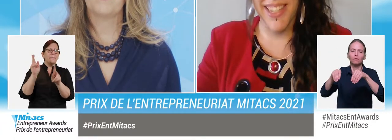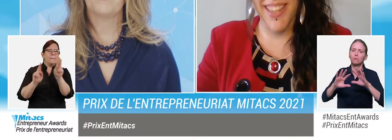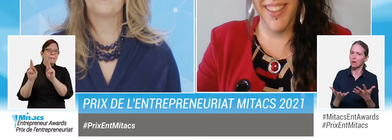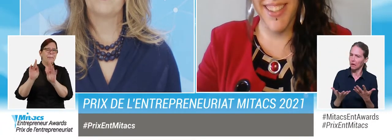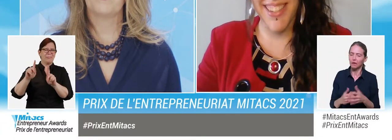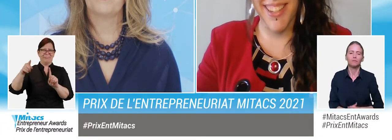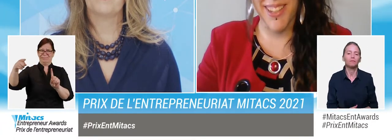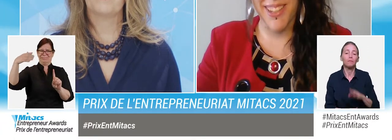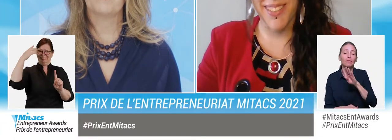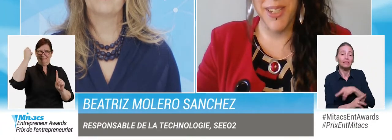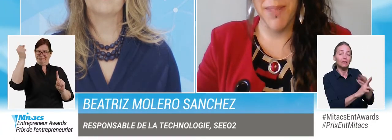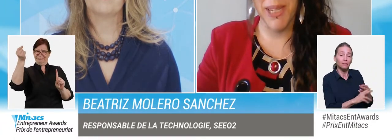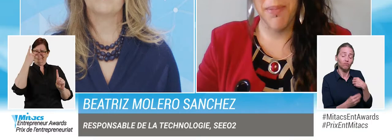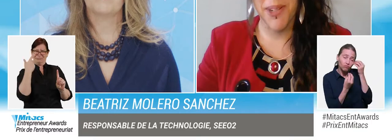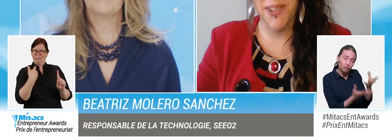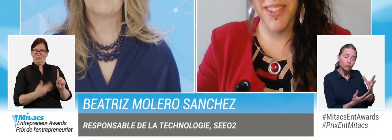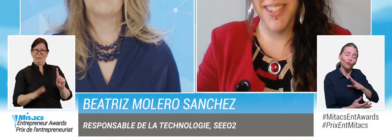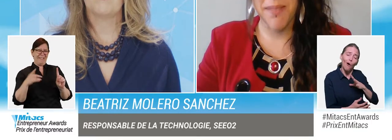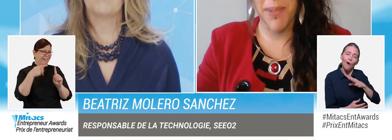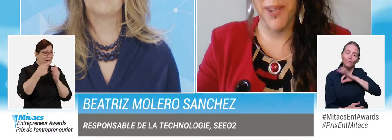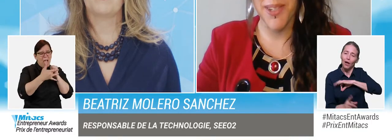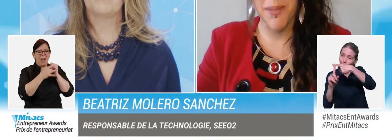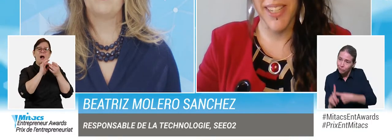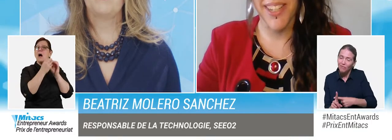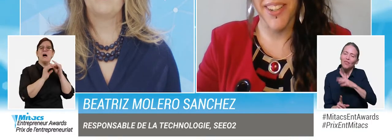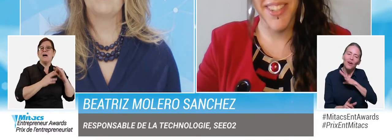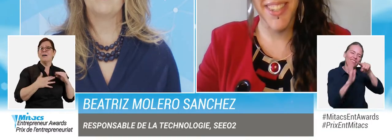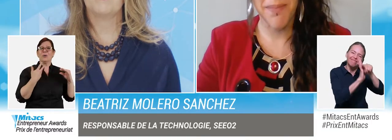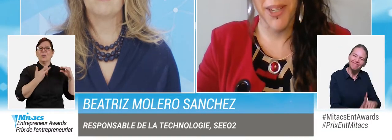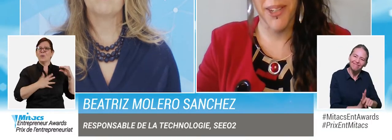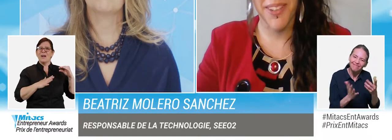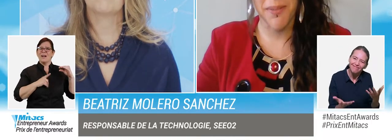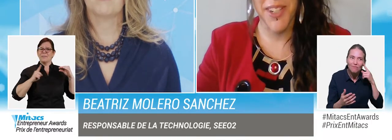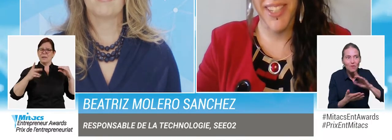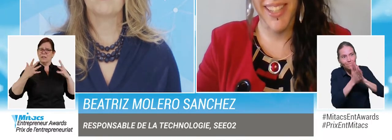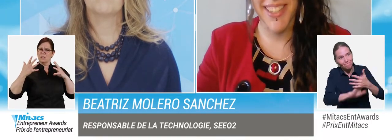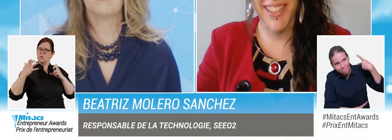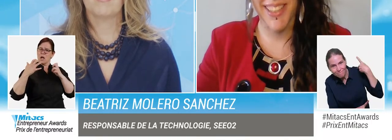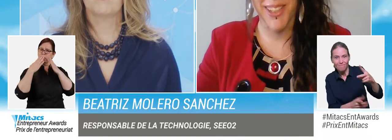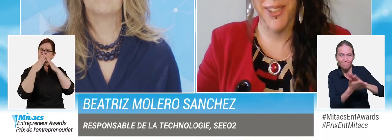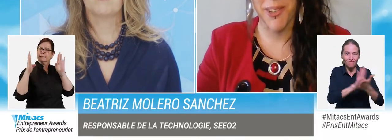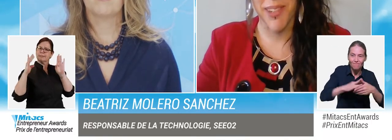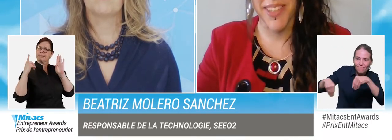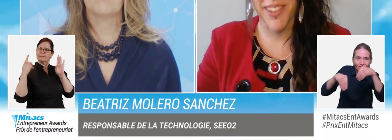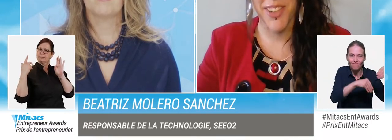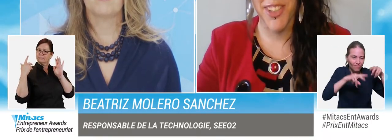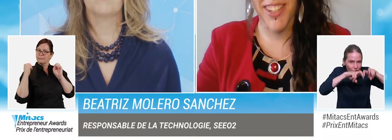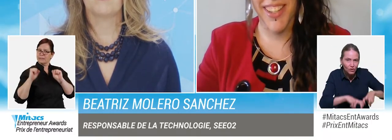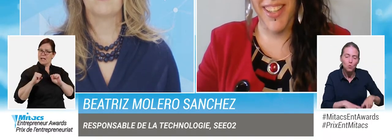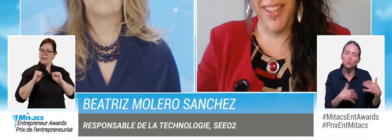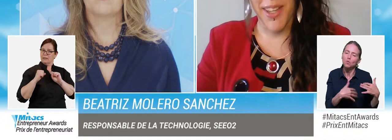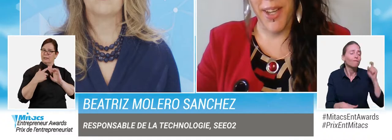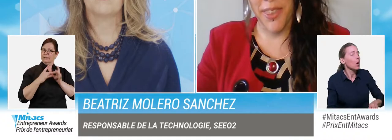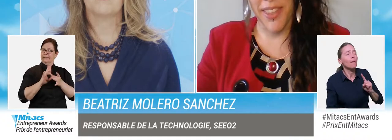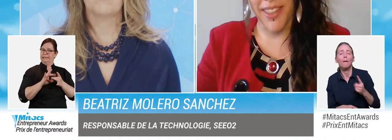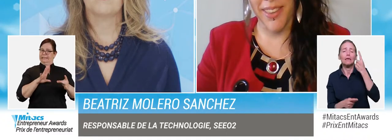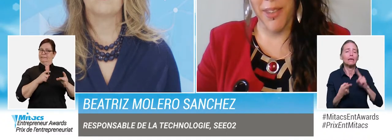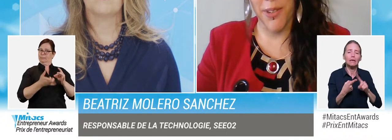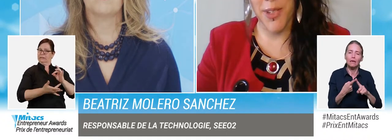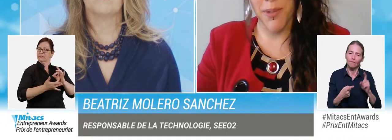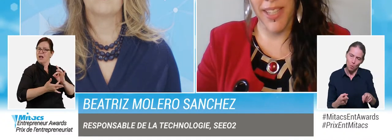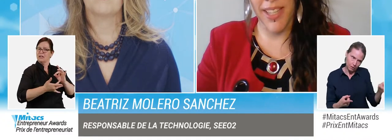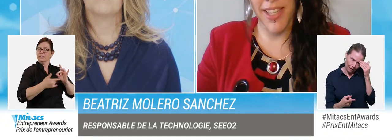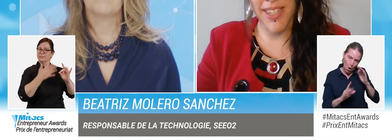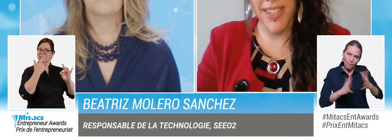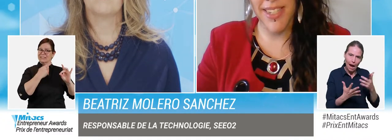I would say there's many pros, but also many cons about commercializing your own research. I think